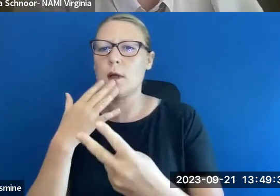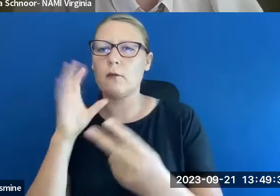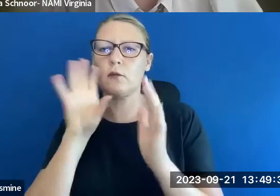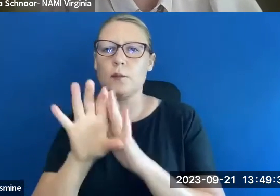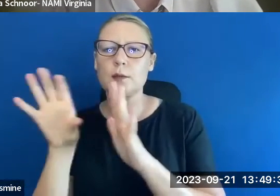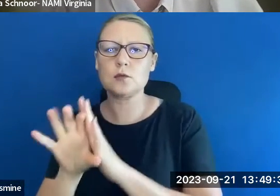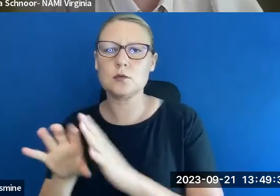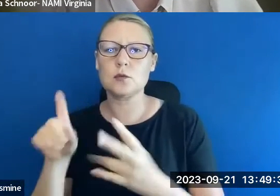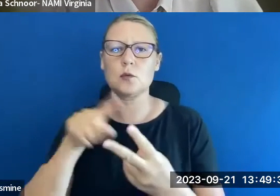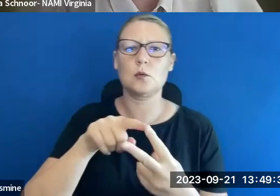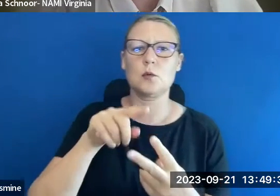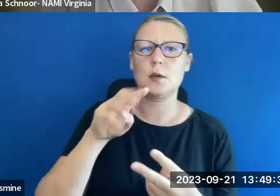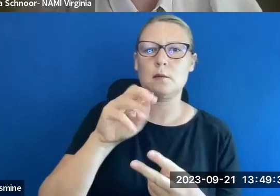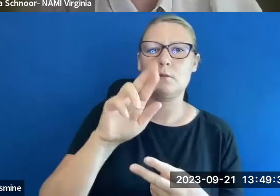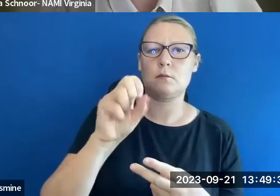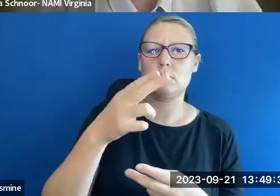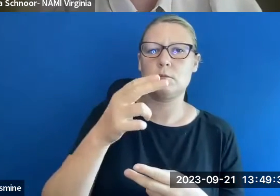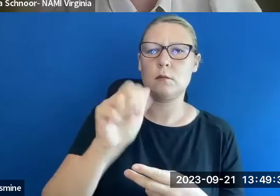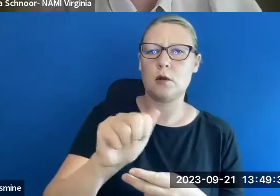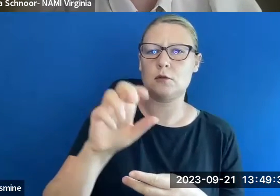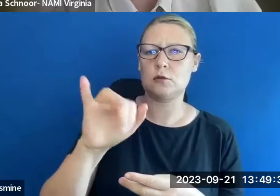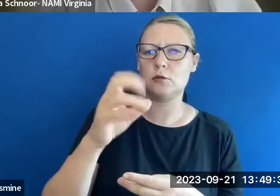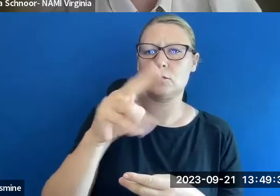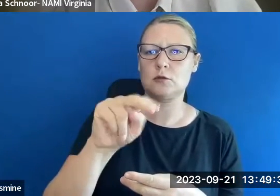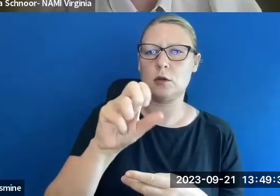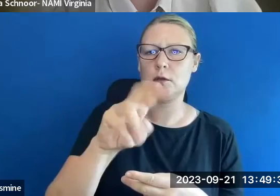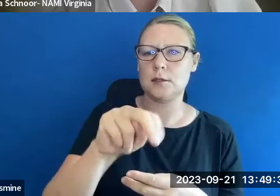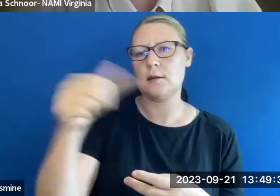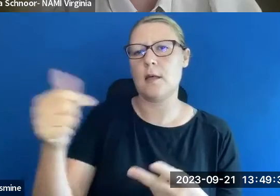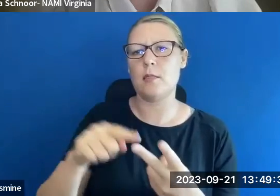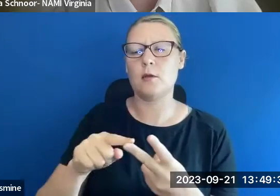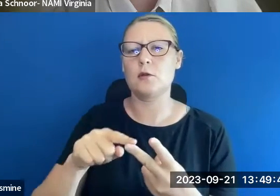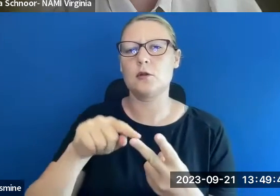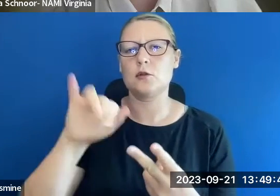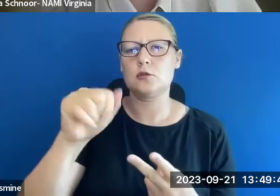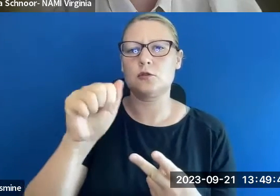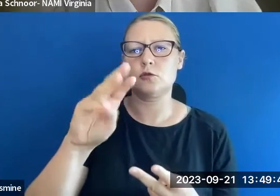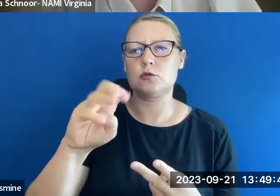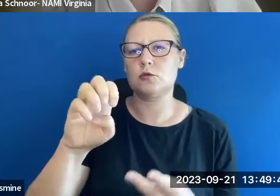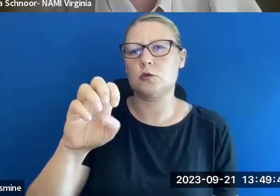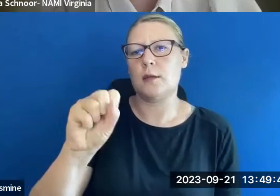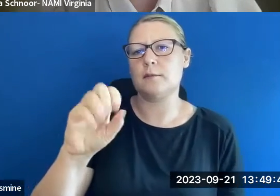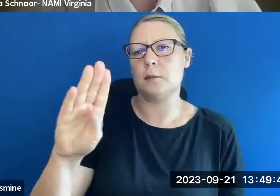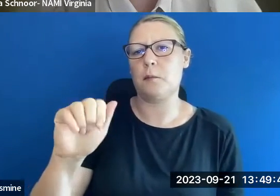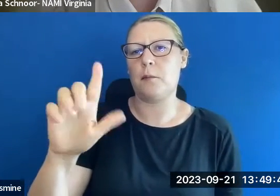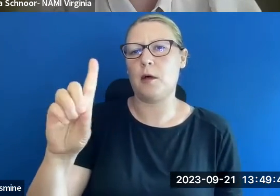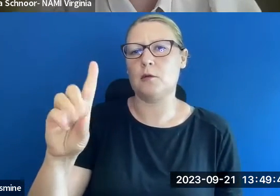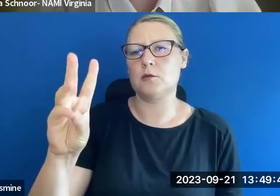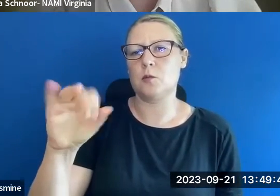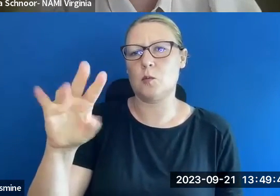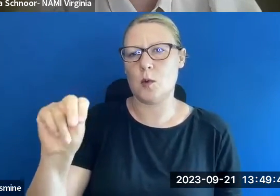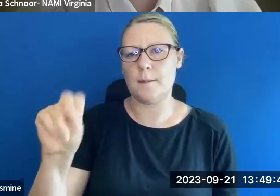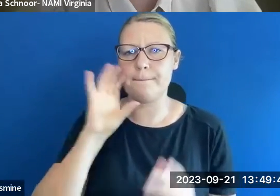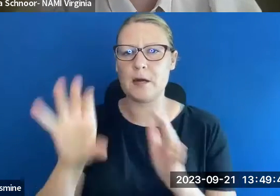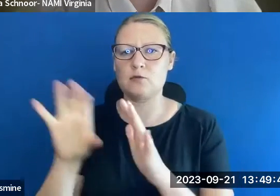of Marsha P. Johnson and the other of James Baldwin. My preferred pronouns are he and him.